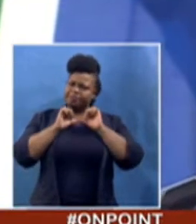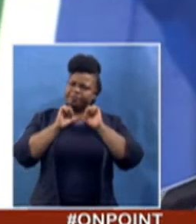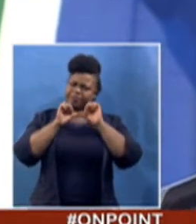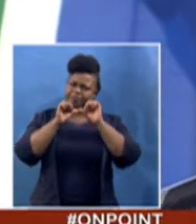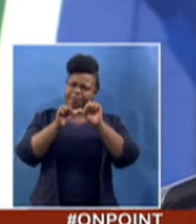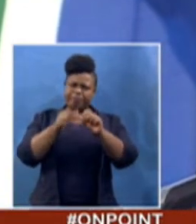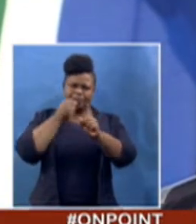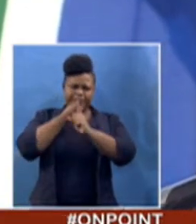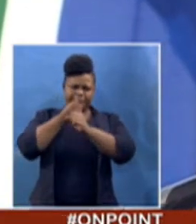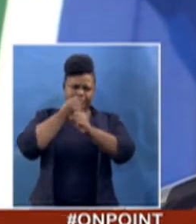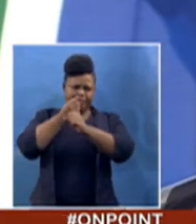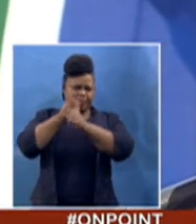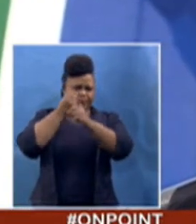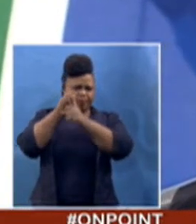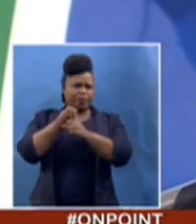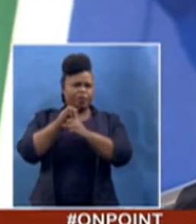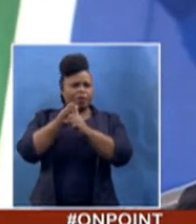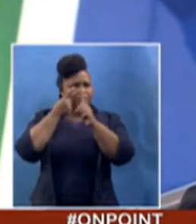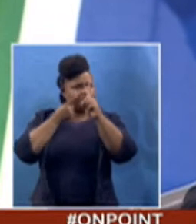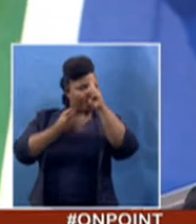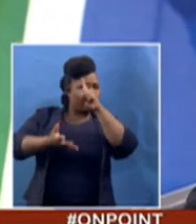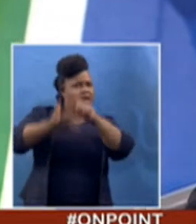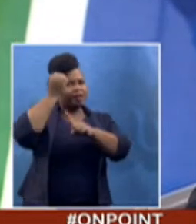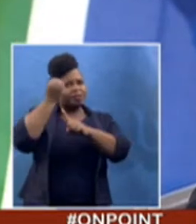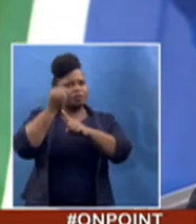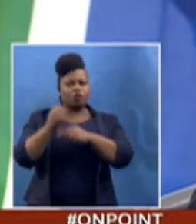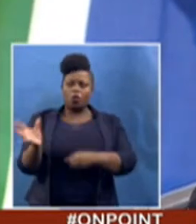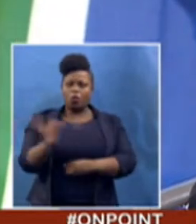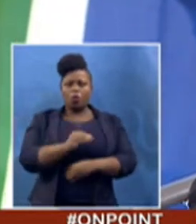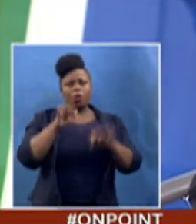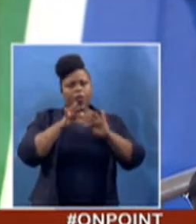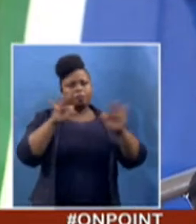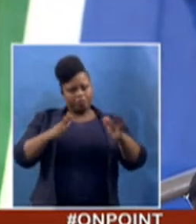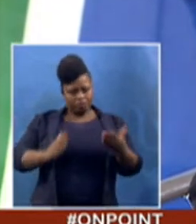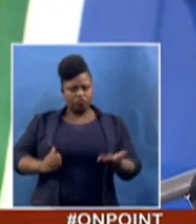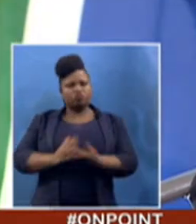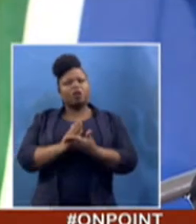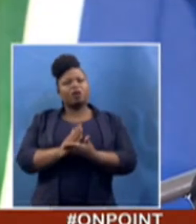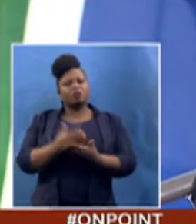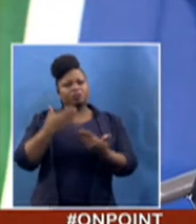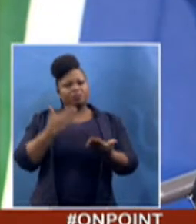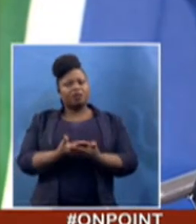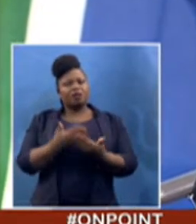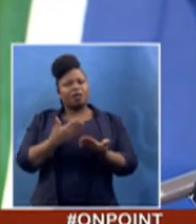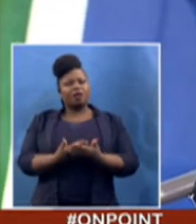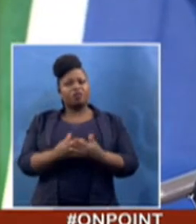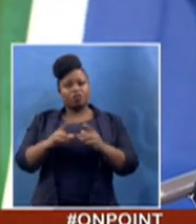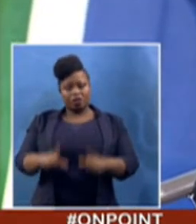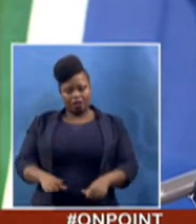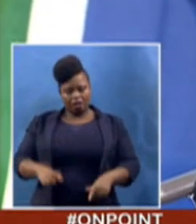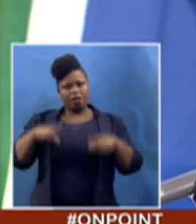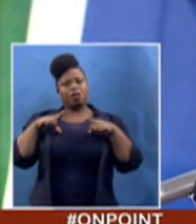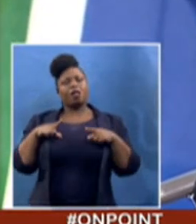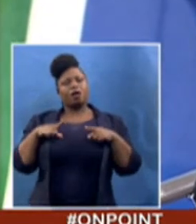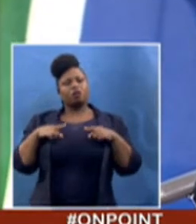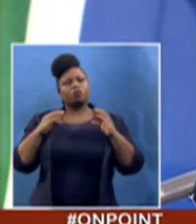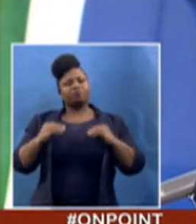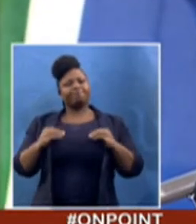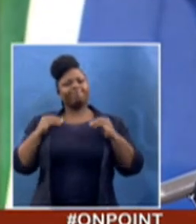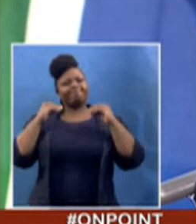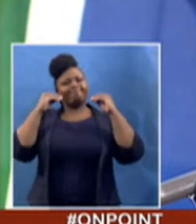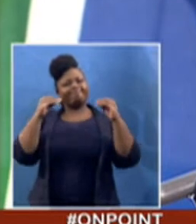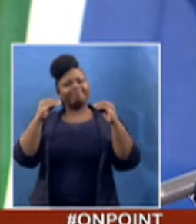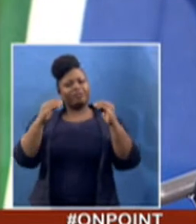towards realizing the rights of our people to a better life and advancing